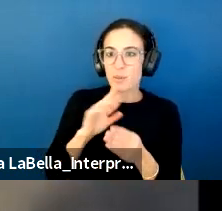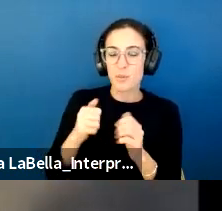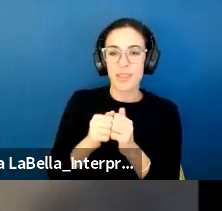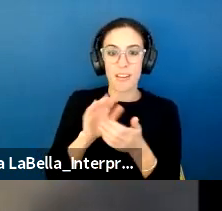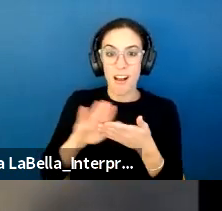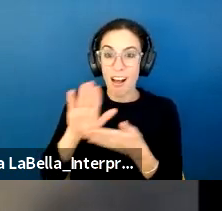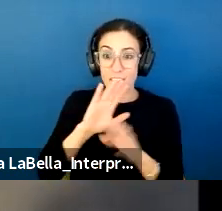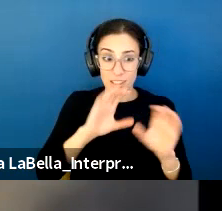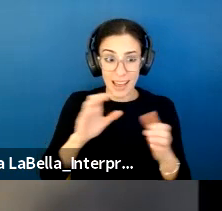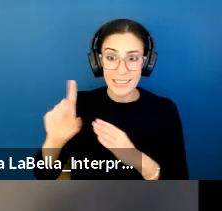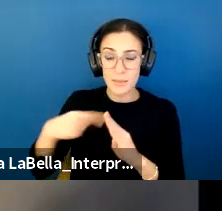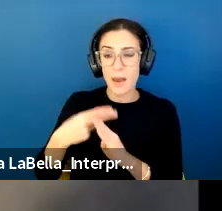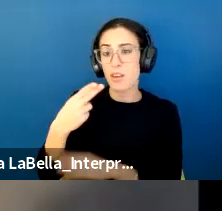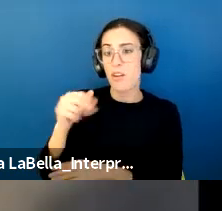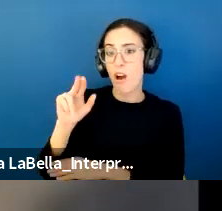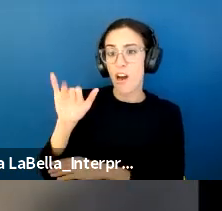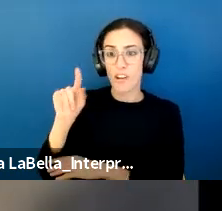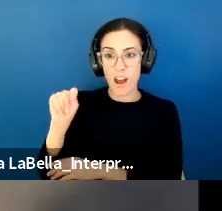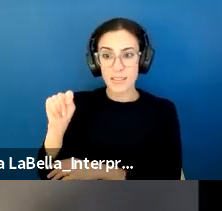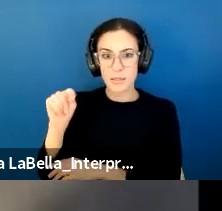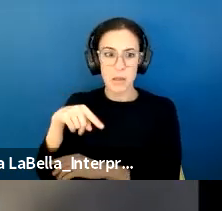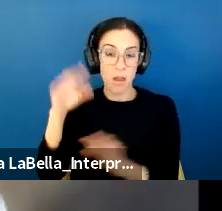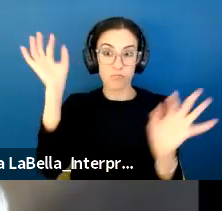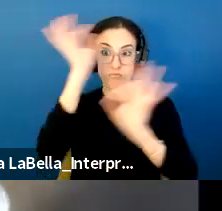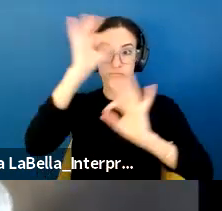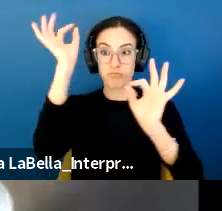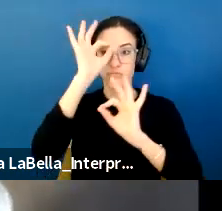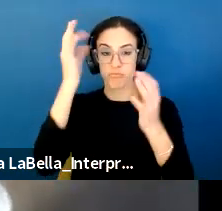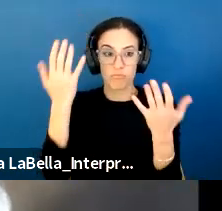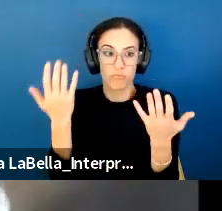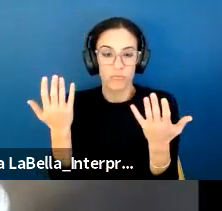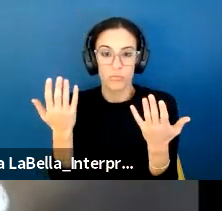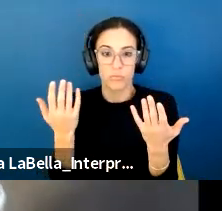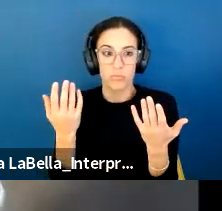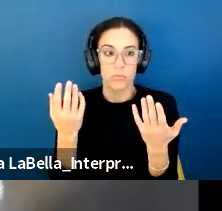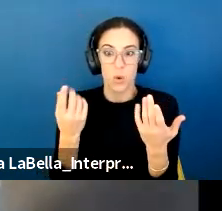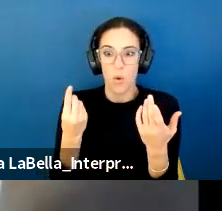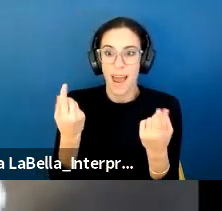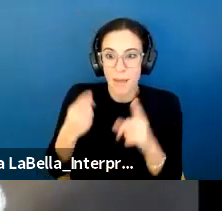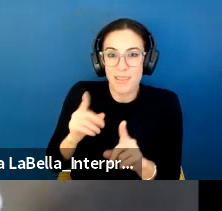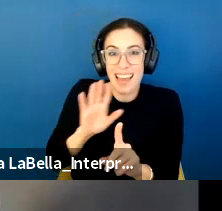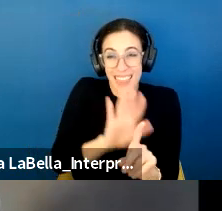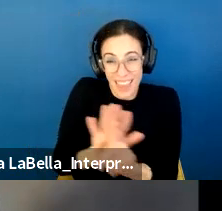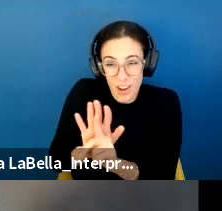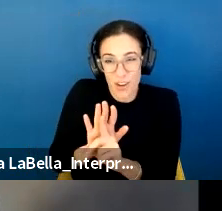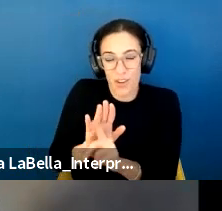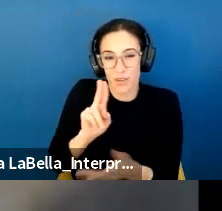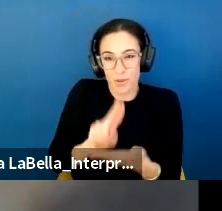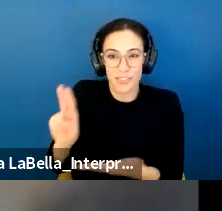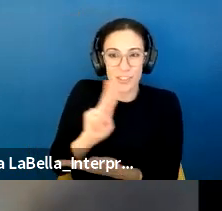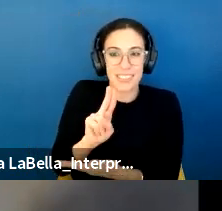the Holocaust, and they have no idea what took place at their own university. And so